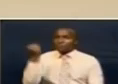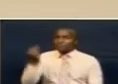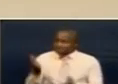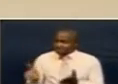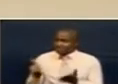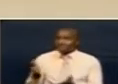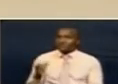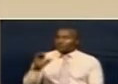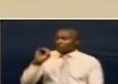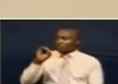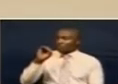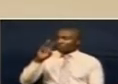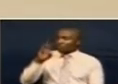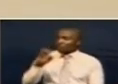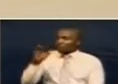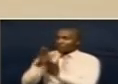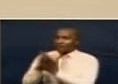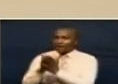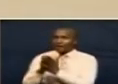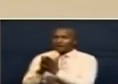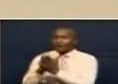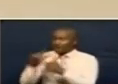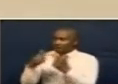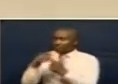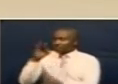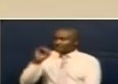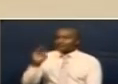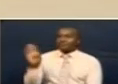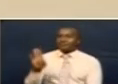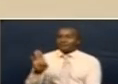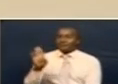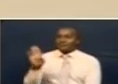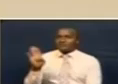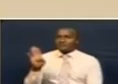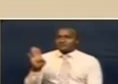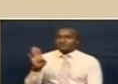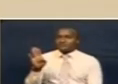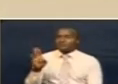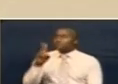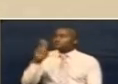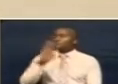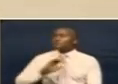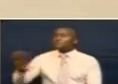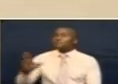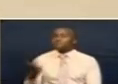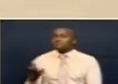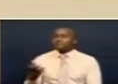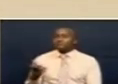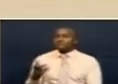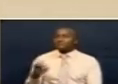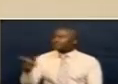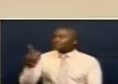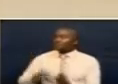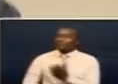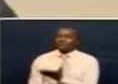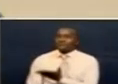owes Commercial Bank about 13 billion. Commercial Bank. If we drop their 2 billion, it's a drop in the ocean.